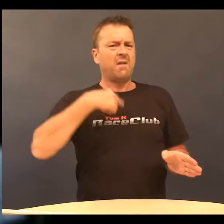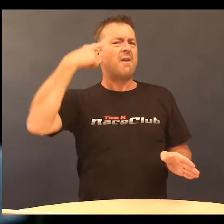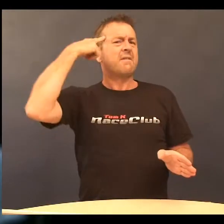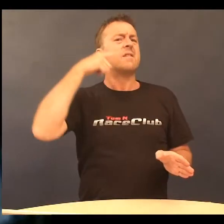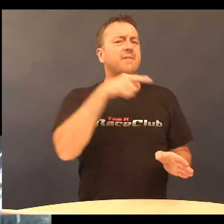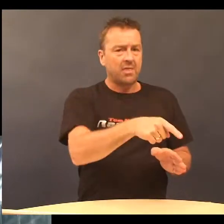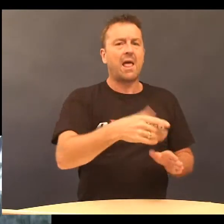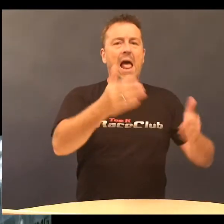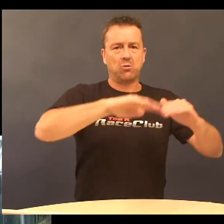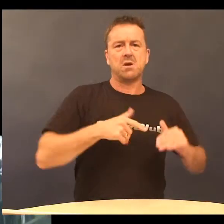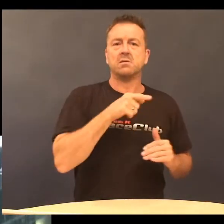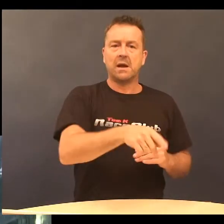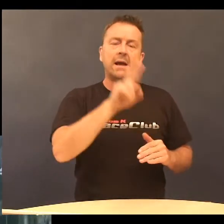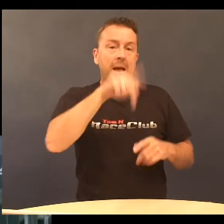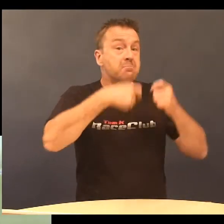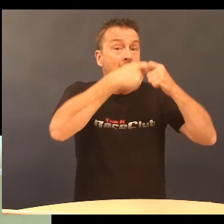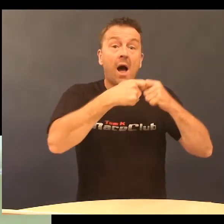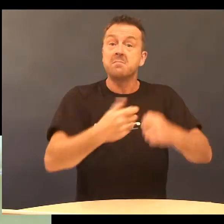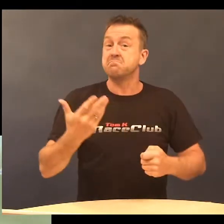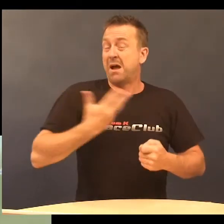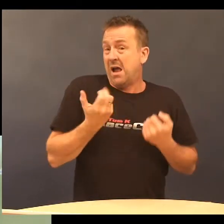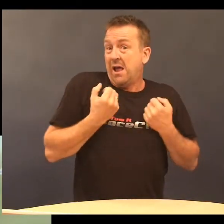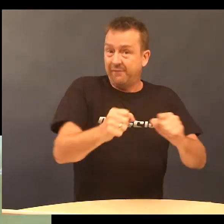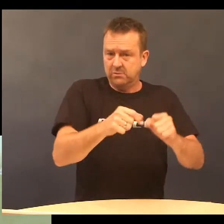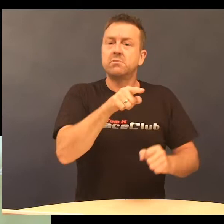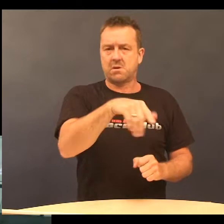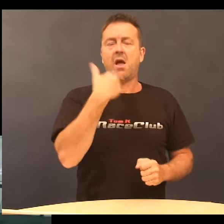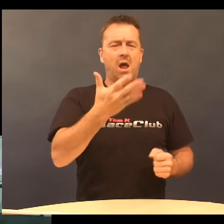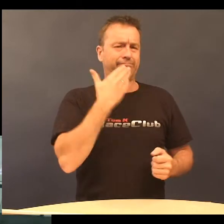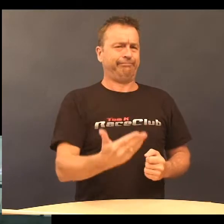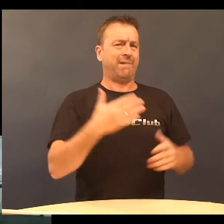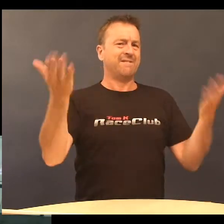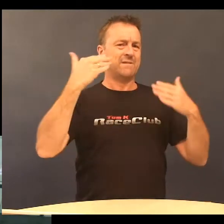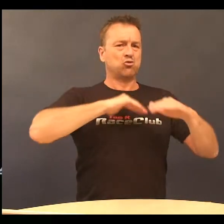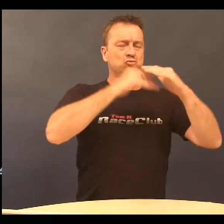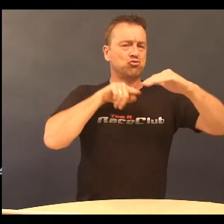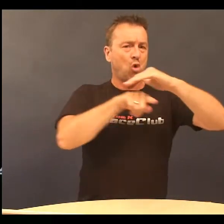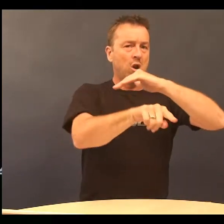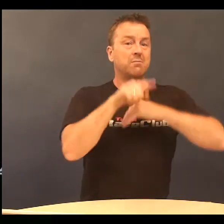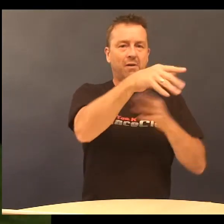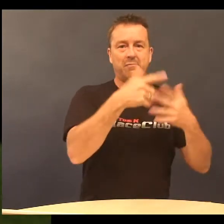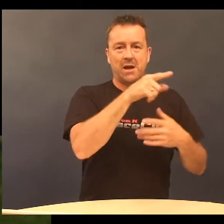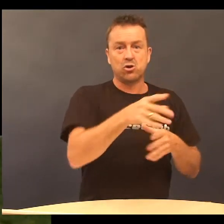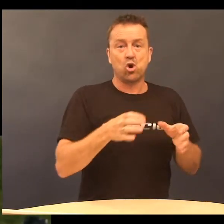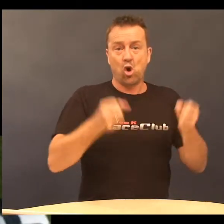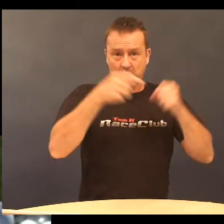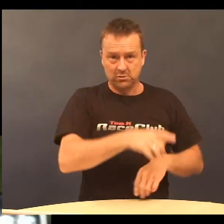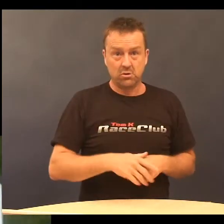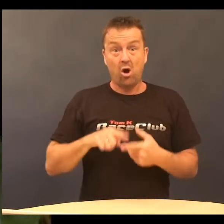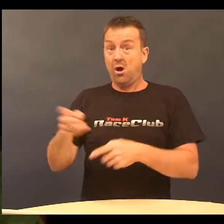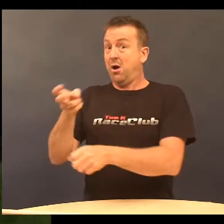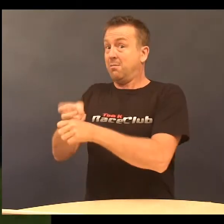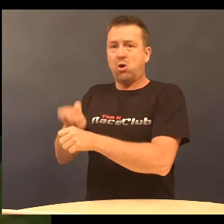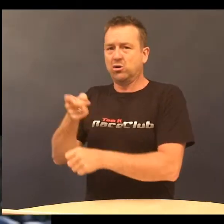that the aerodynamicists can count on a very efficient wind tunnel in their Cologne factory. At Porsche, the design office